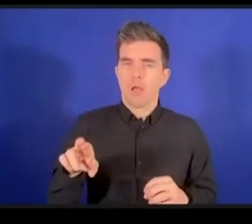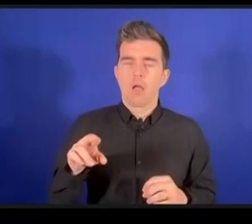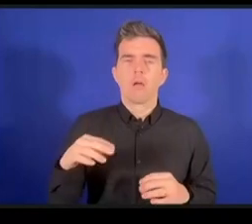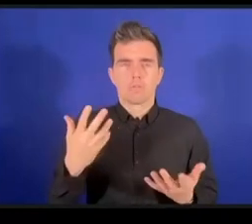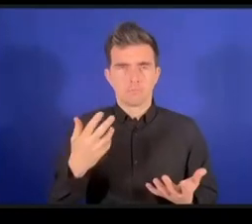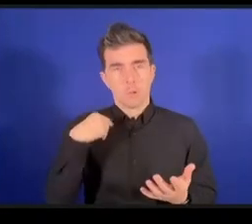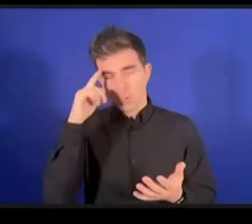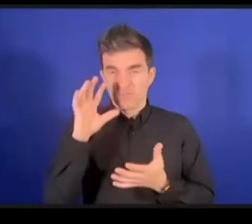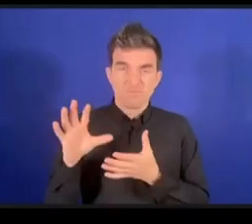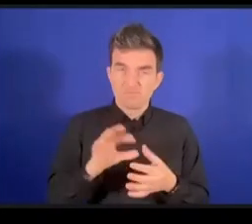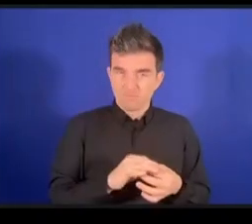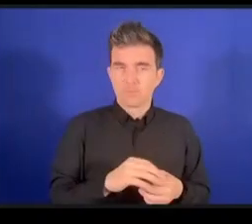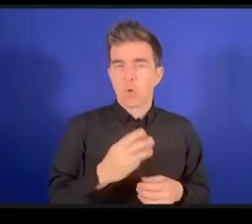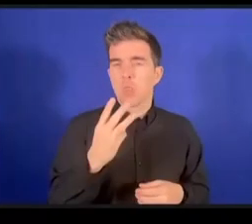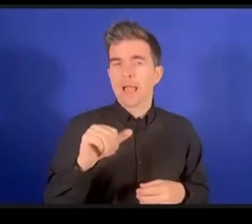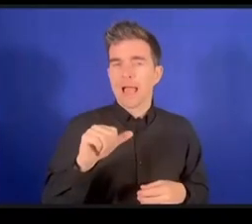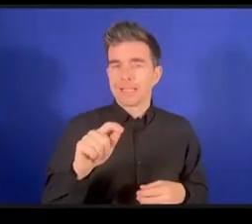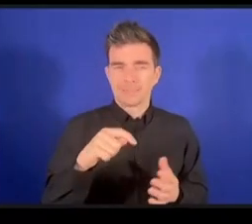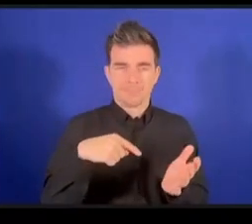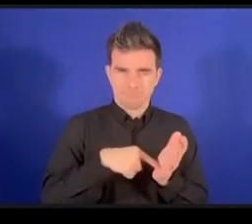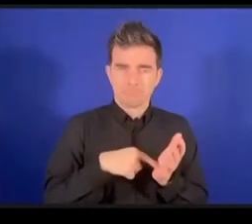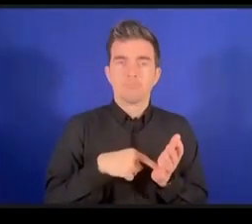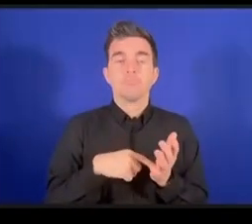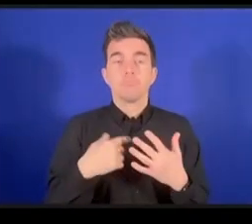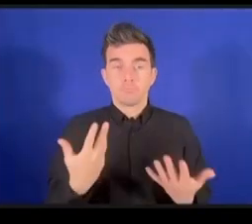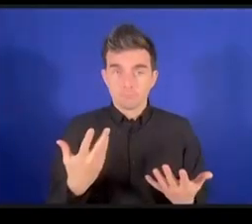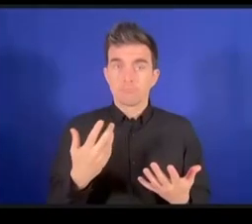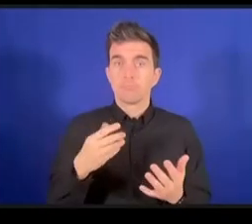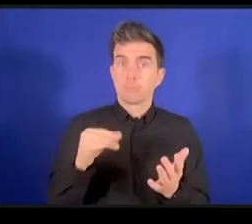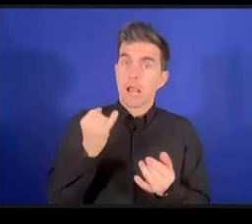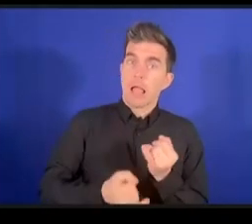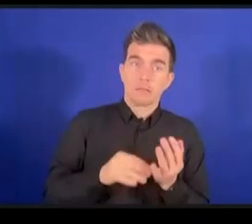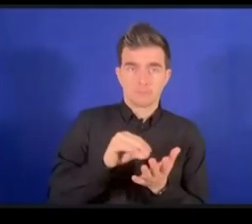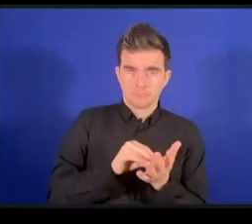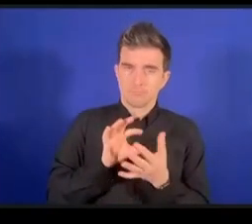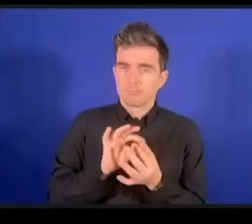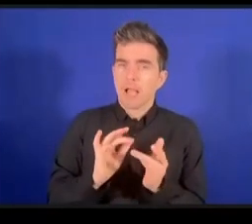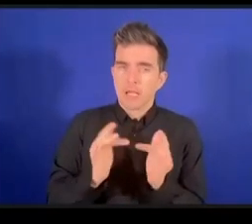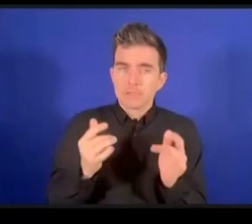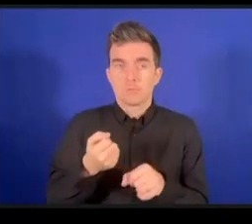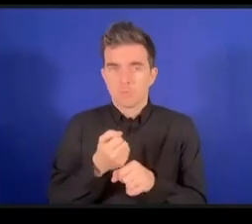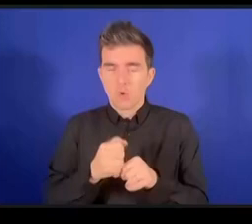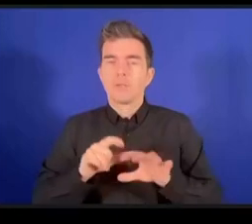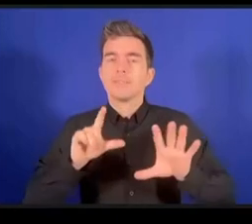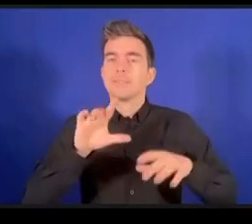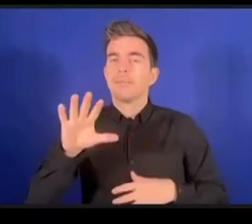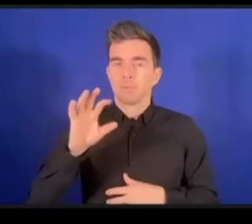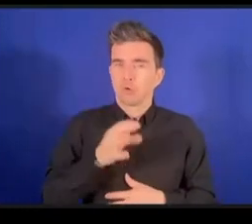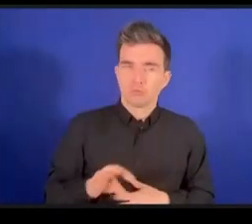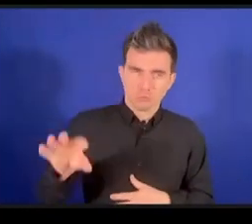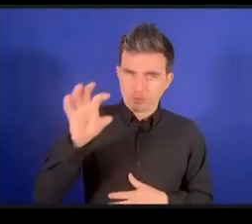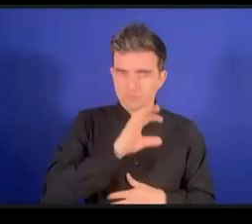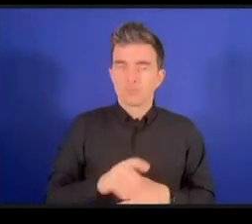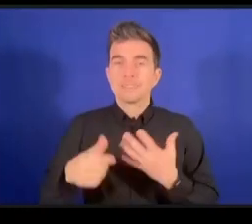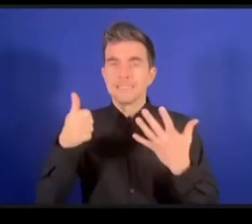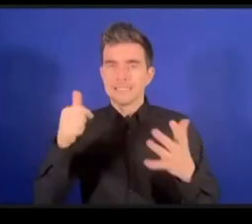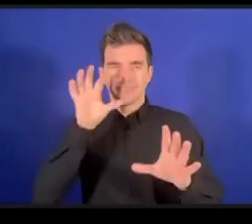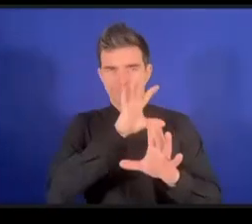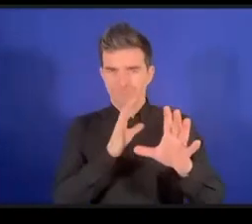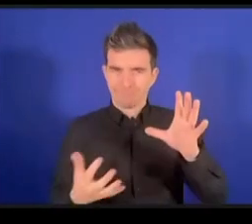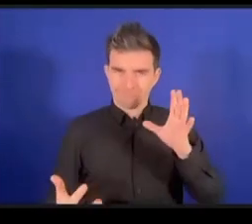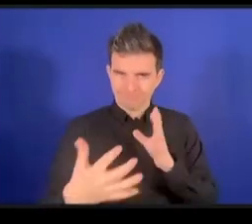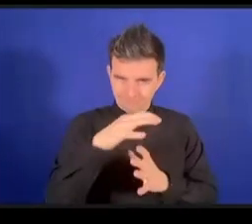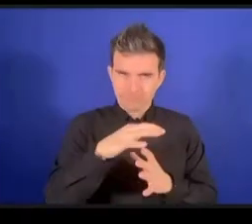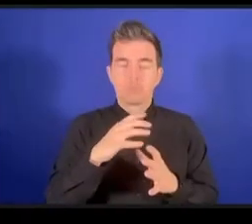Jobs, that Internet plays an important role in job creation. This is our mandate, this is our remit, and this is our work. And